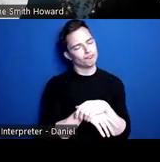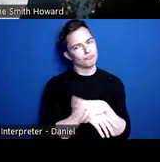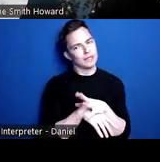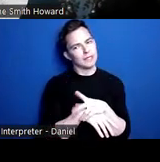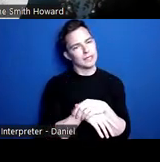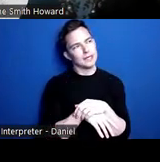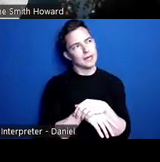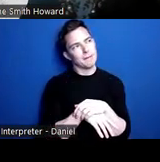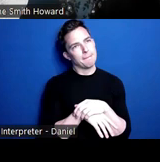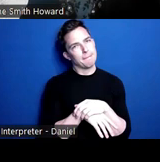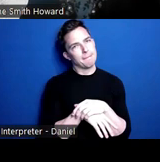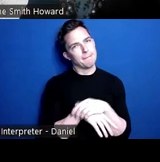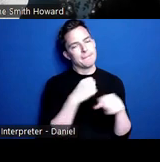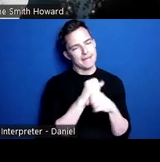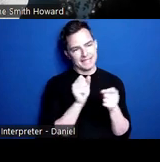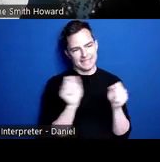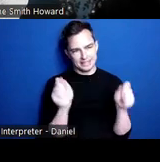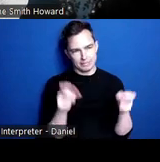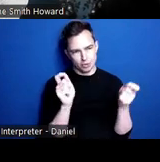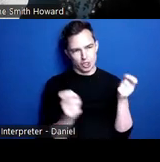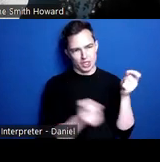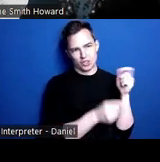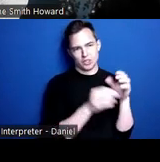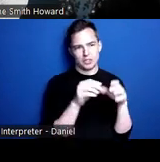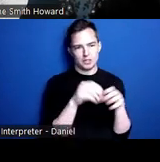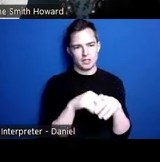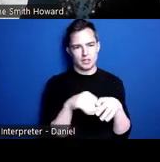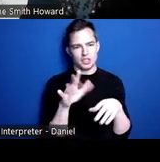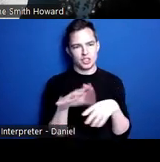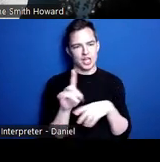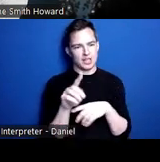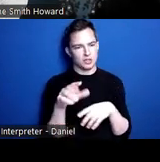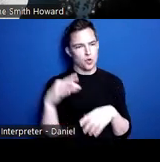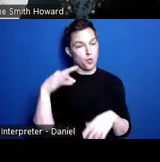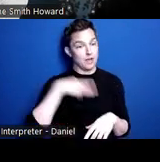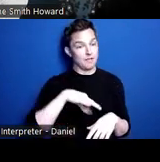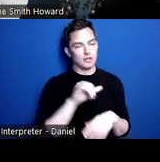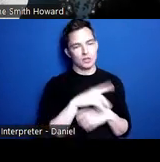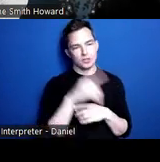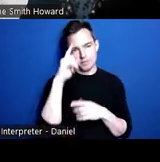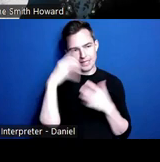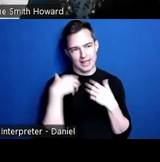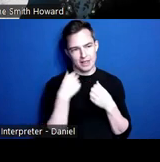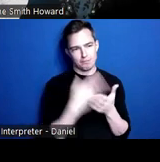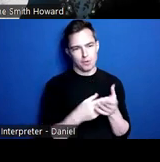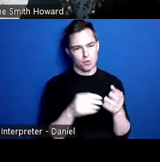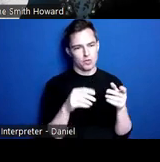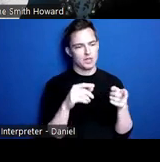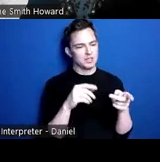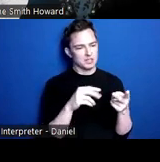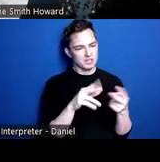of making system change in both child welfare and mental health, I think